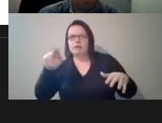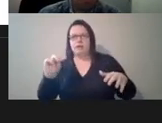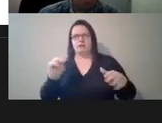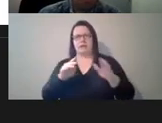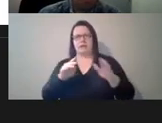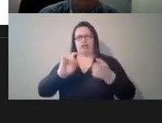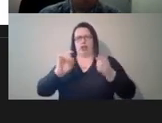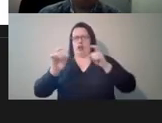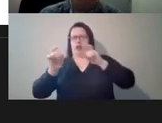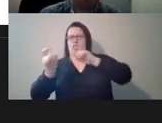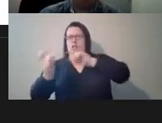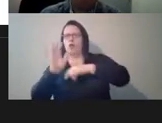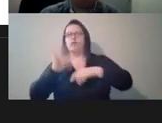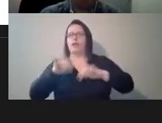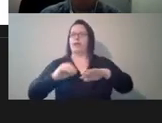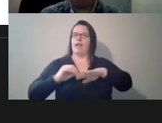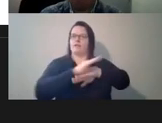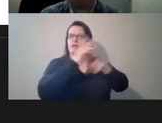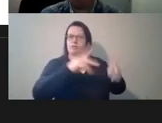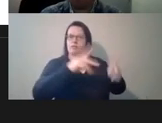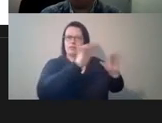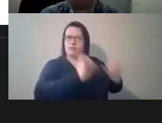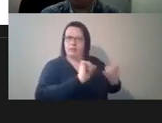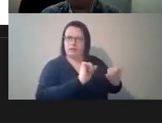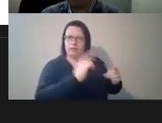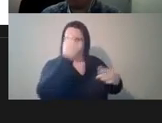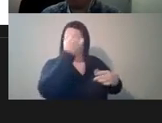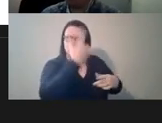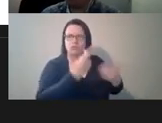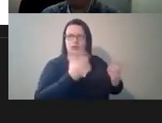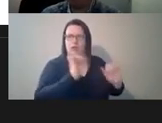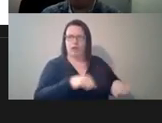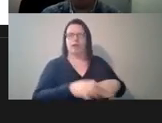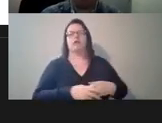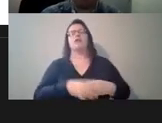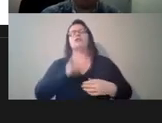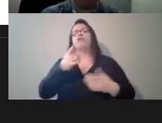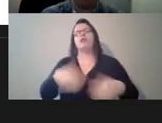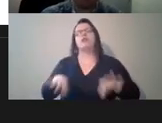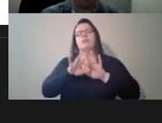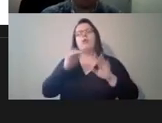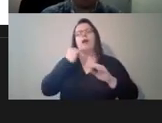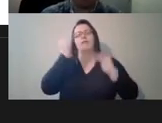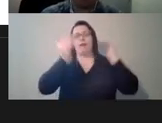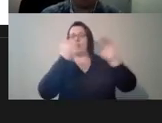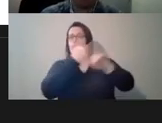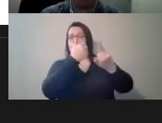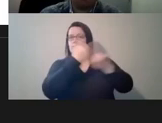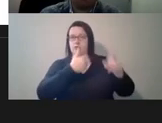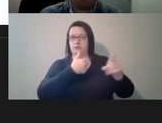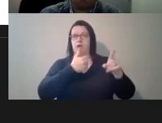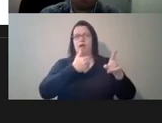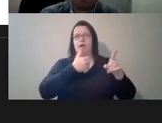impact on someone's capacity. So it's important, you know, if an adult is engaged in a